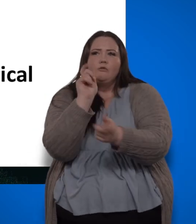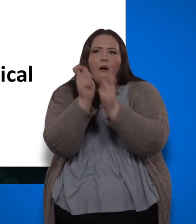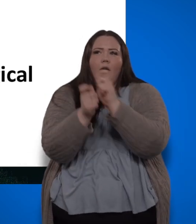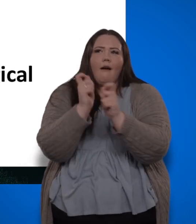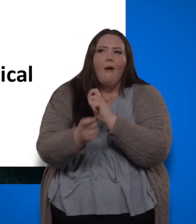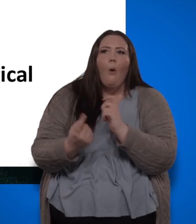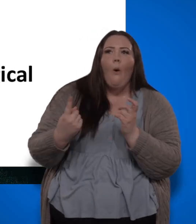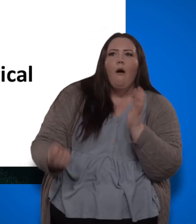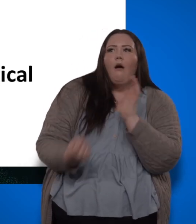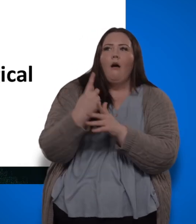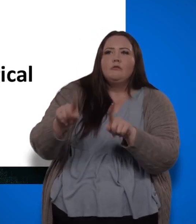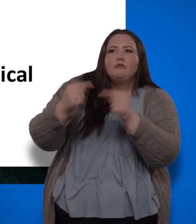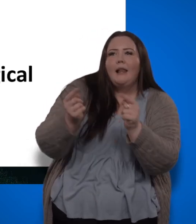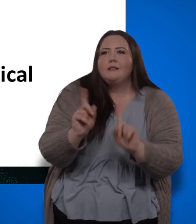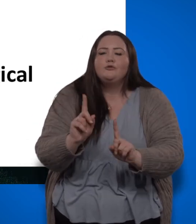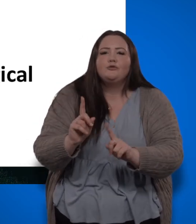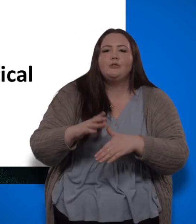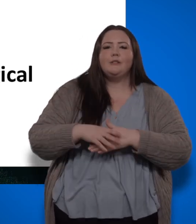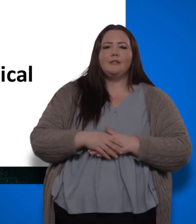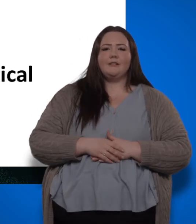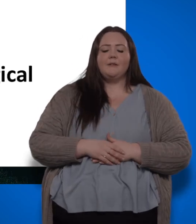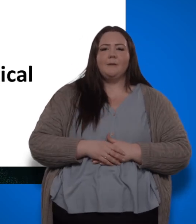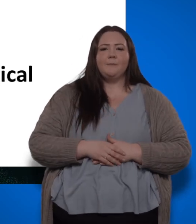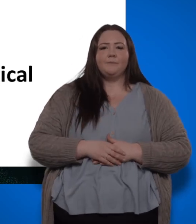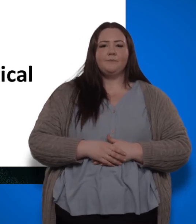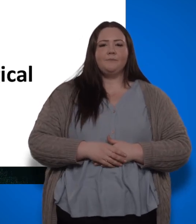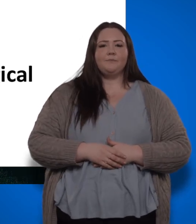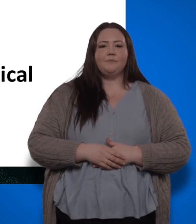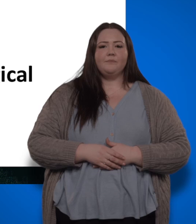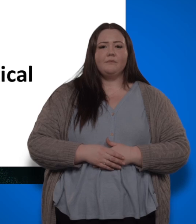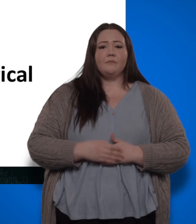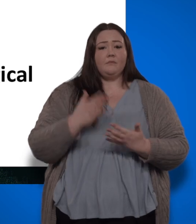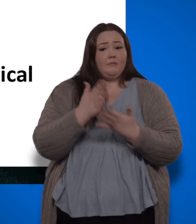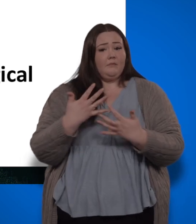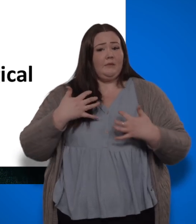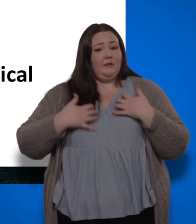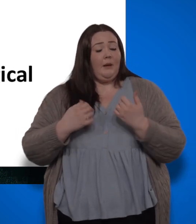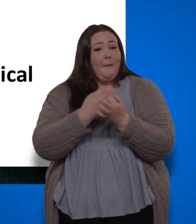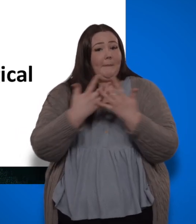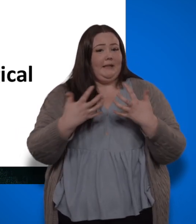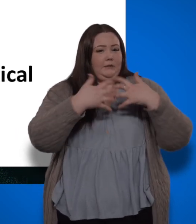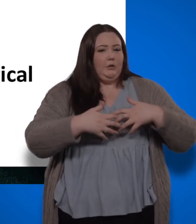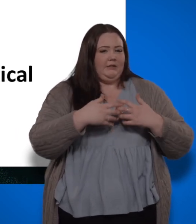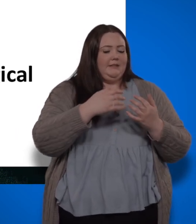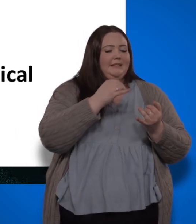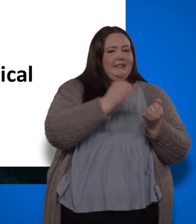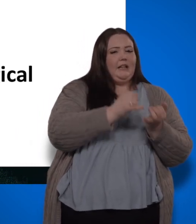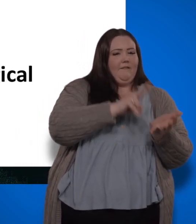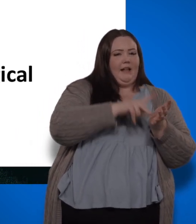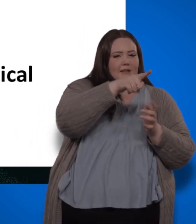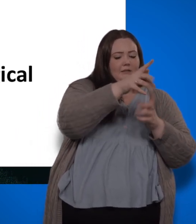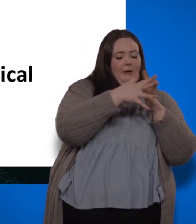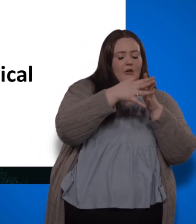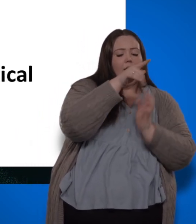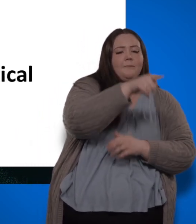And the interesting thing is that many of the technologists, particularly in Silicon Valley in the States, are